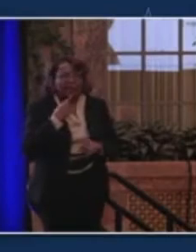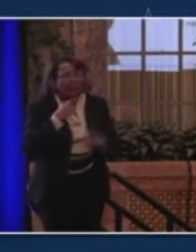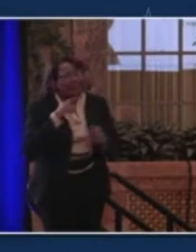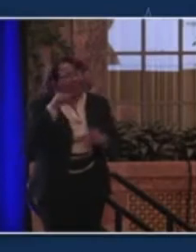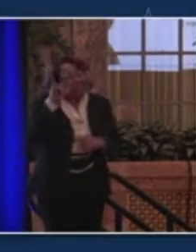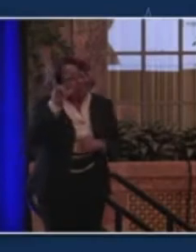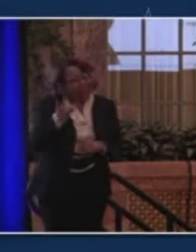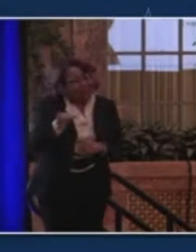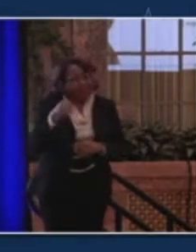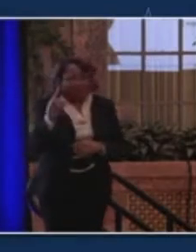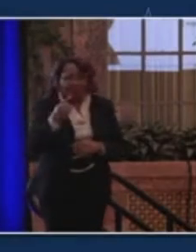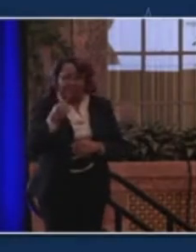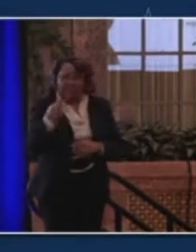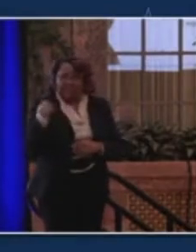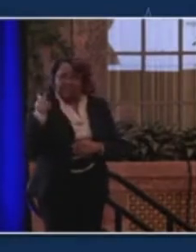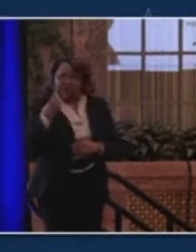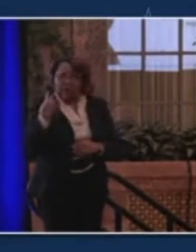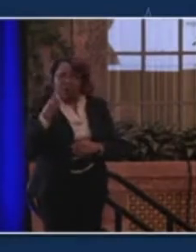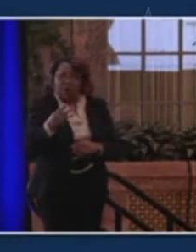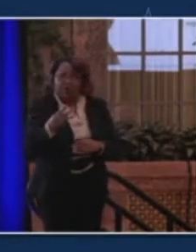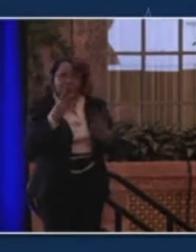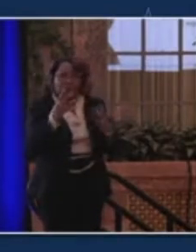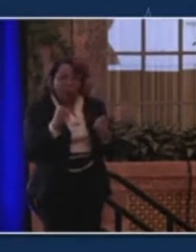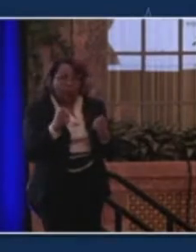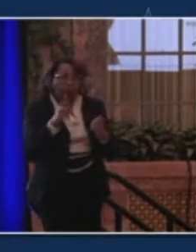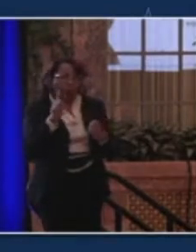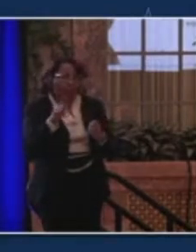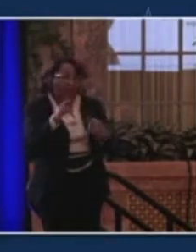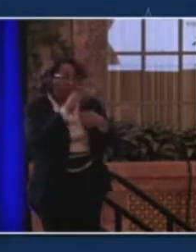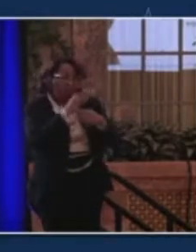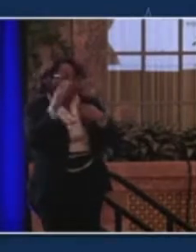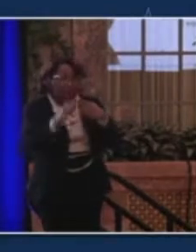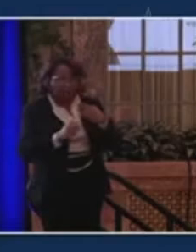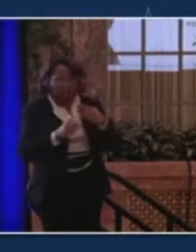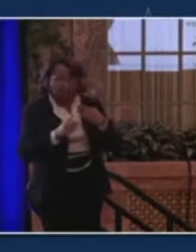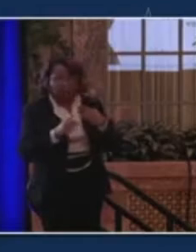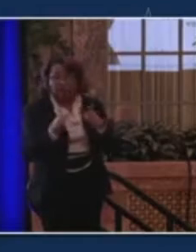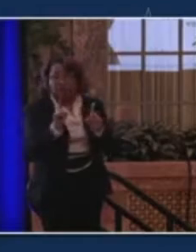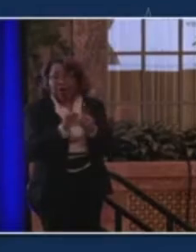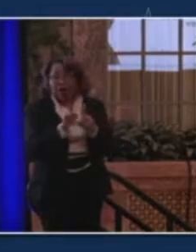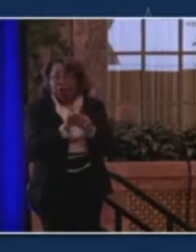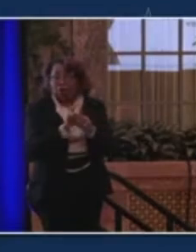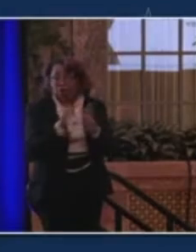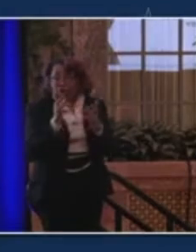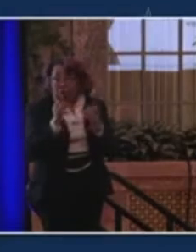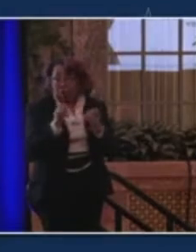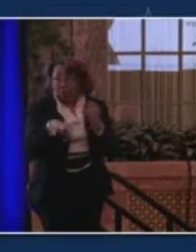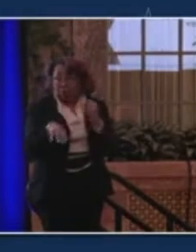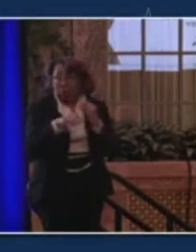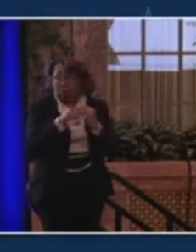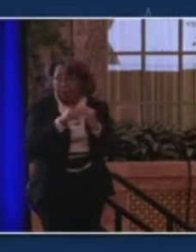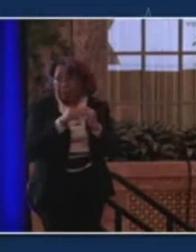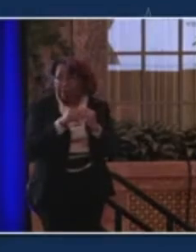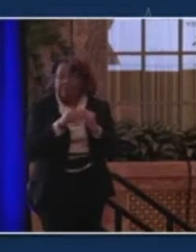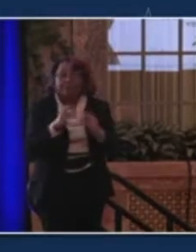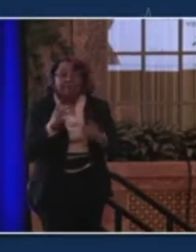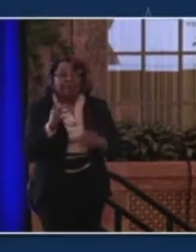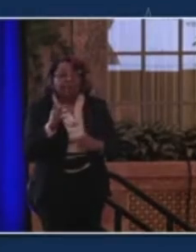Harold wanted and we need to complete it. I also want to put in a little 2 cents for